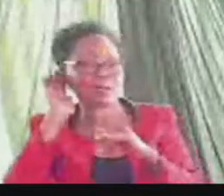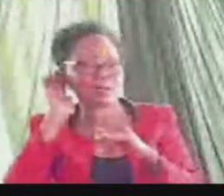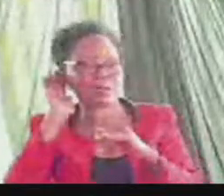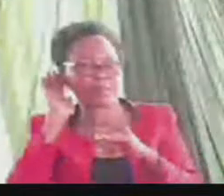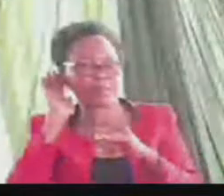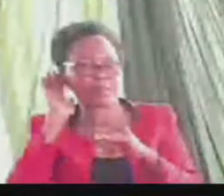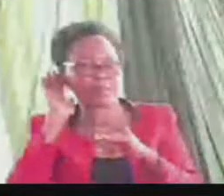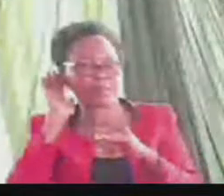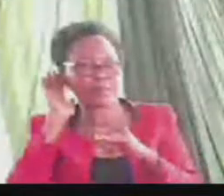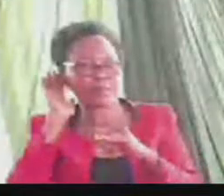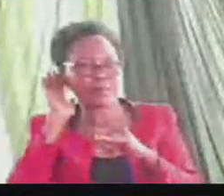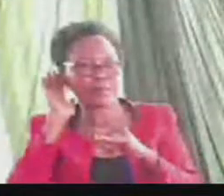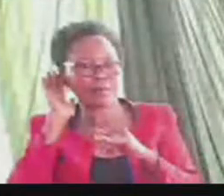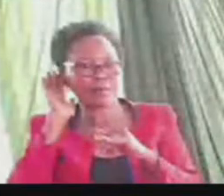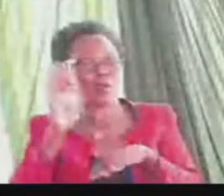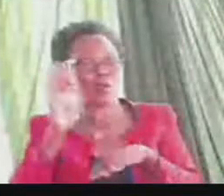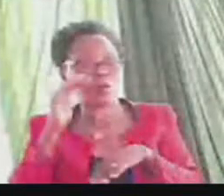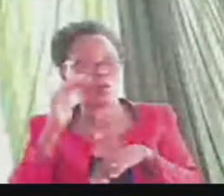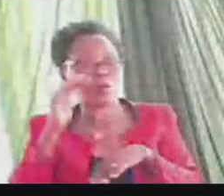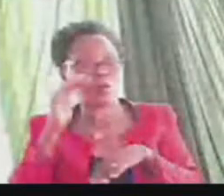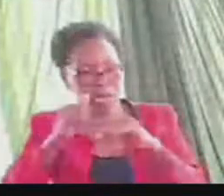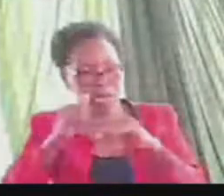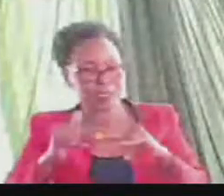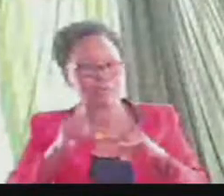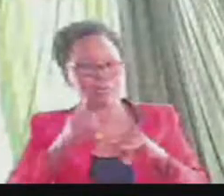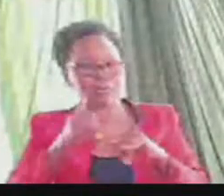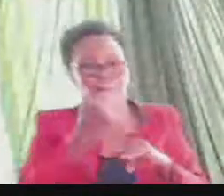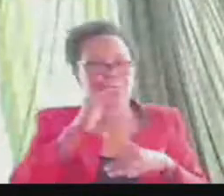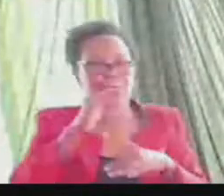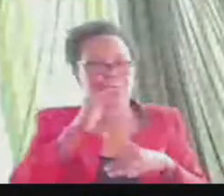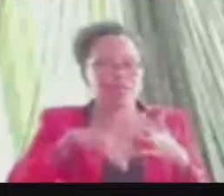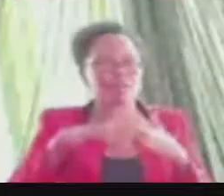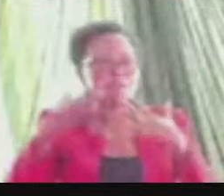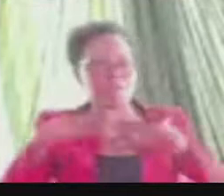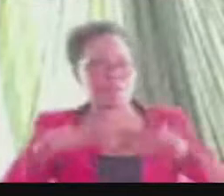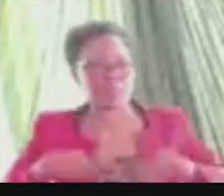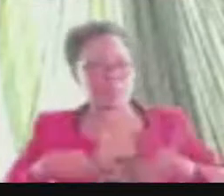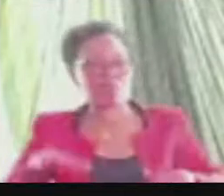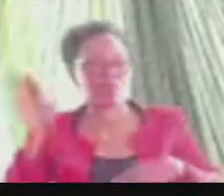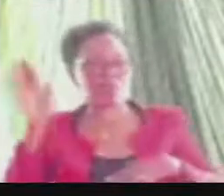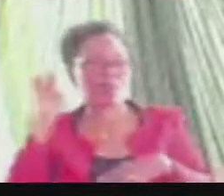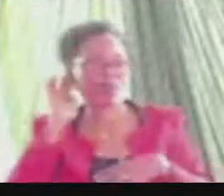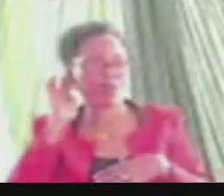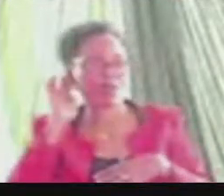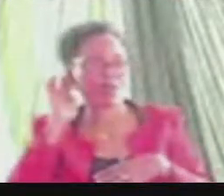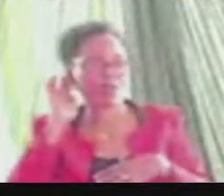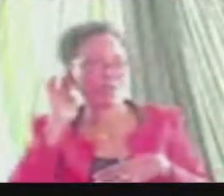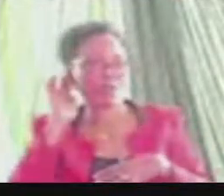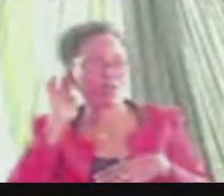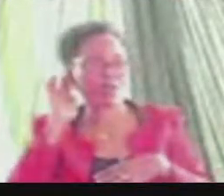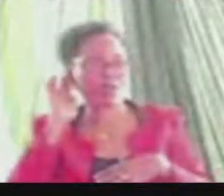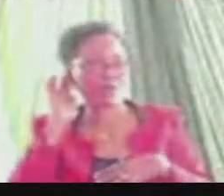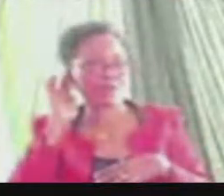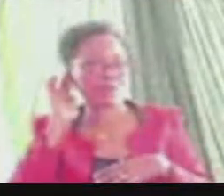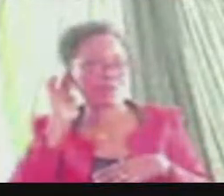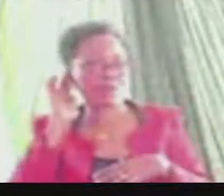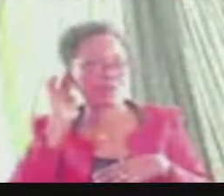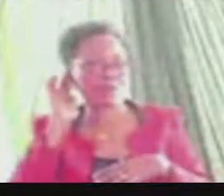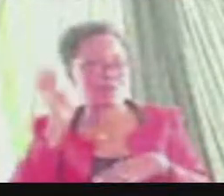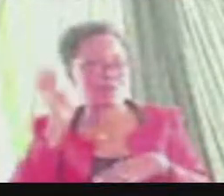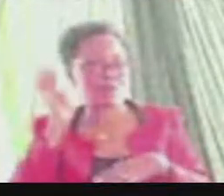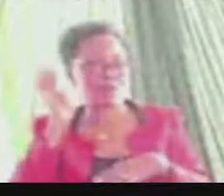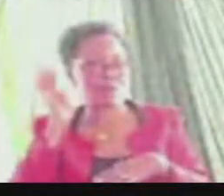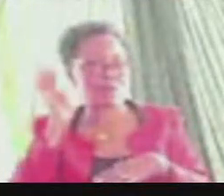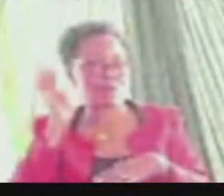and compared to physical hearings, mainly in those those aspects of the law where we